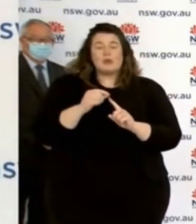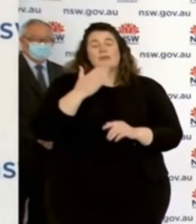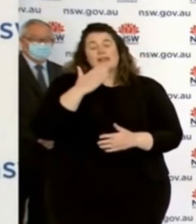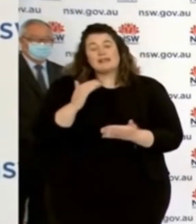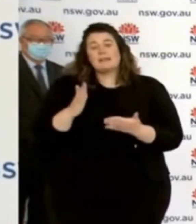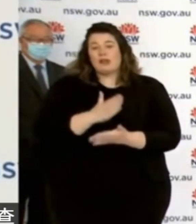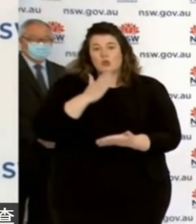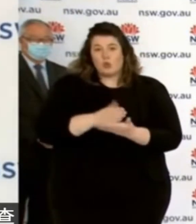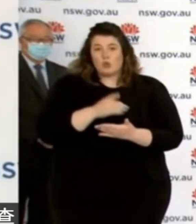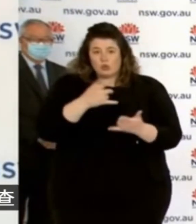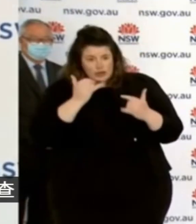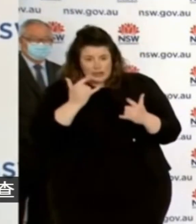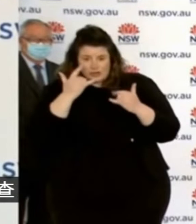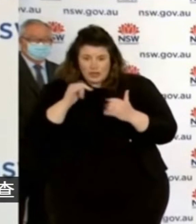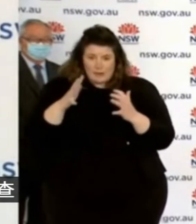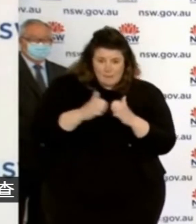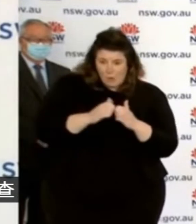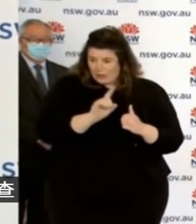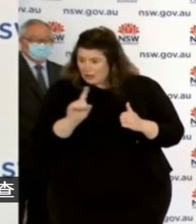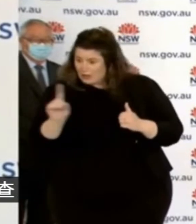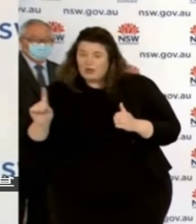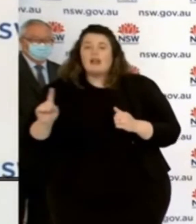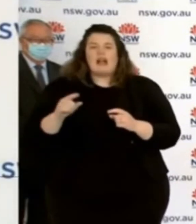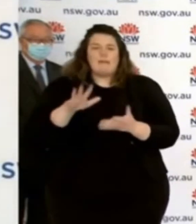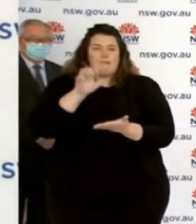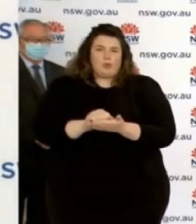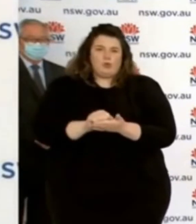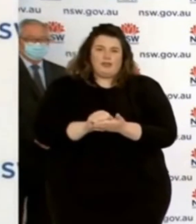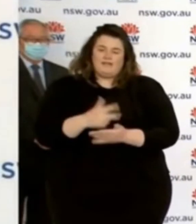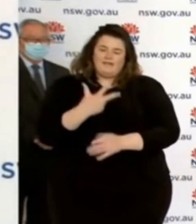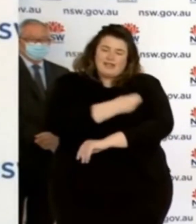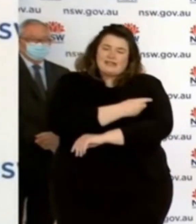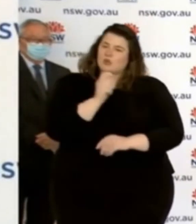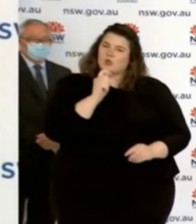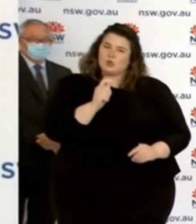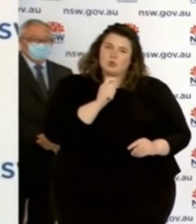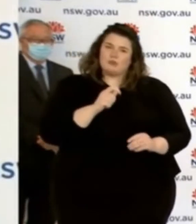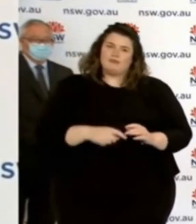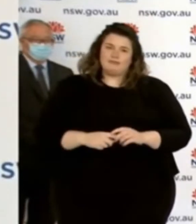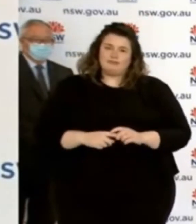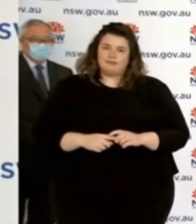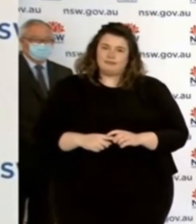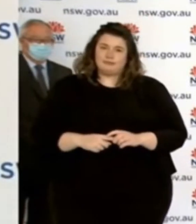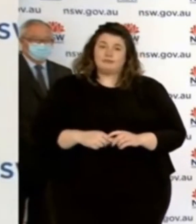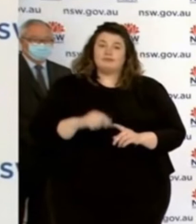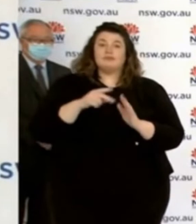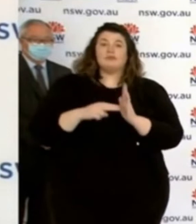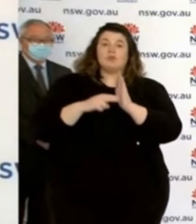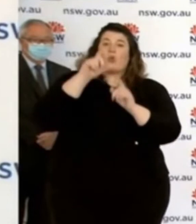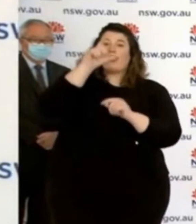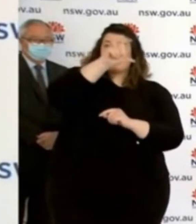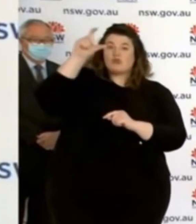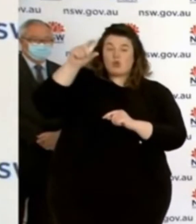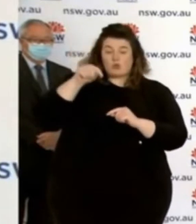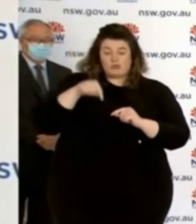that you continually check and get an appointment and get vaccinated as soon as possible. In terms of Central Coast and